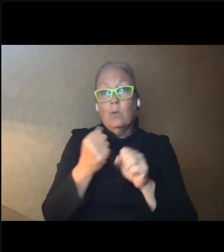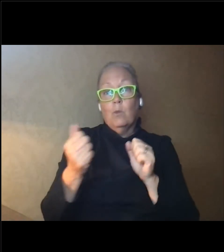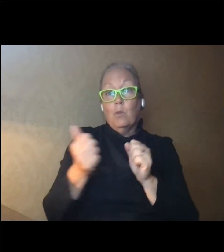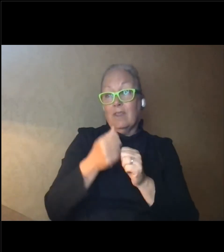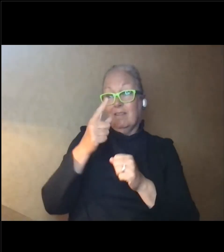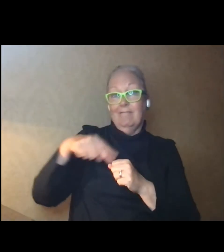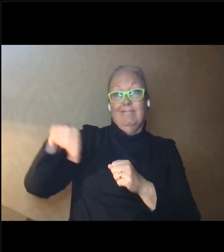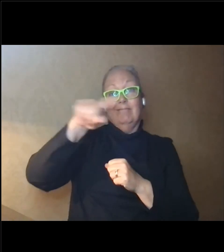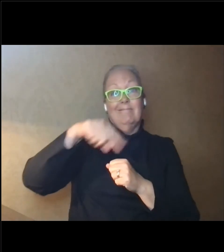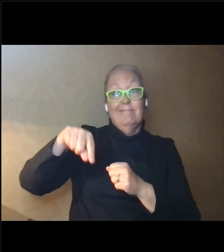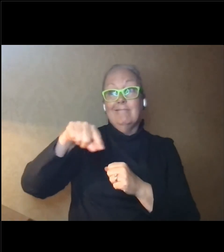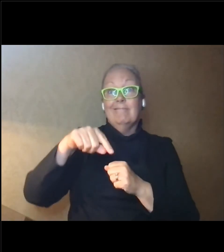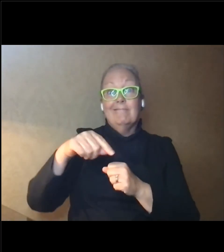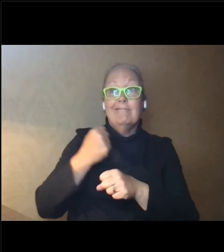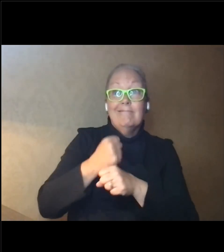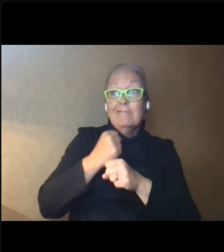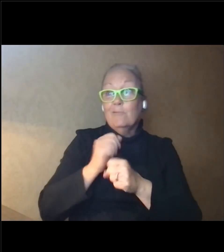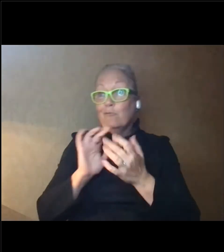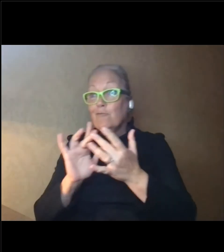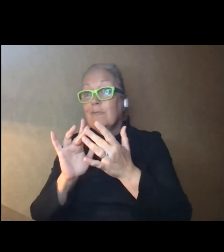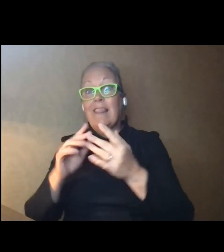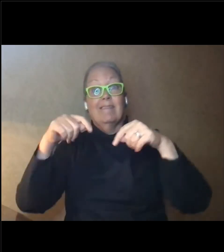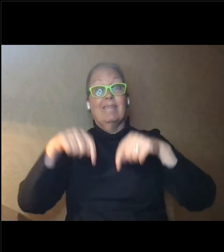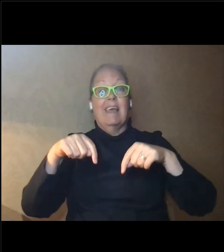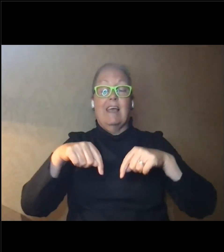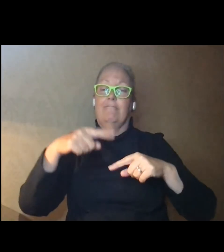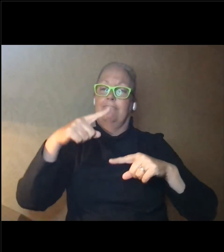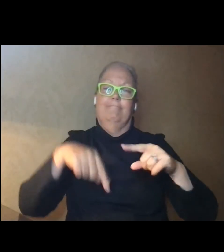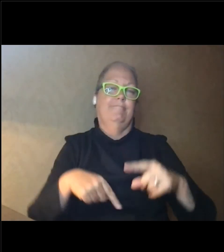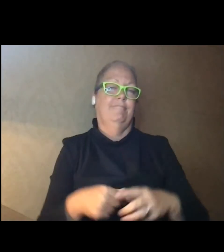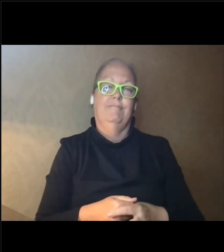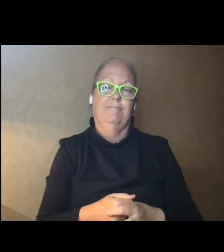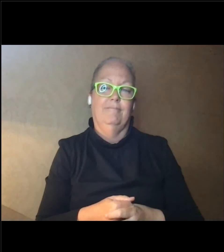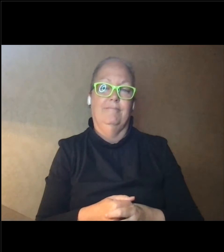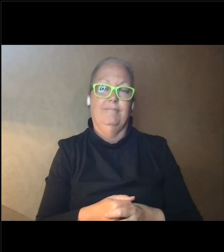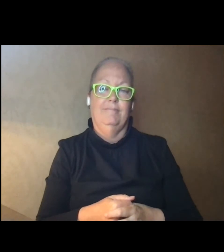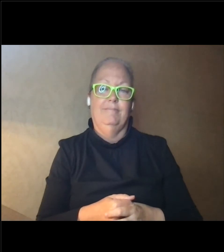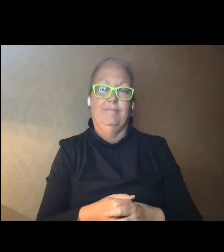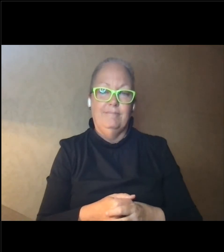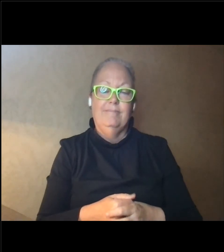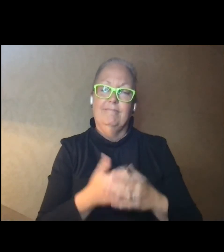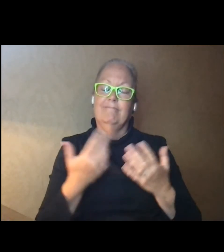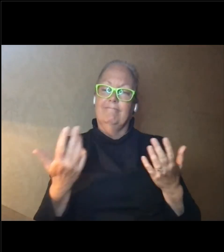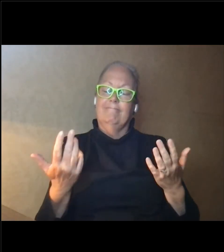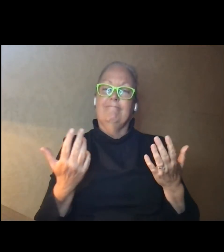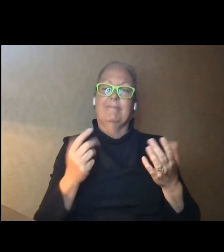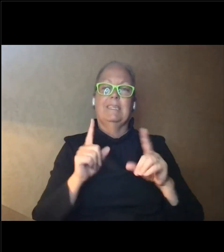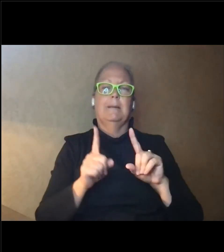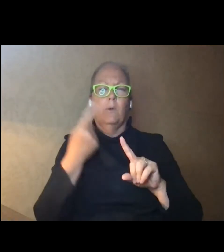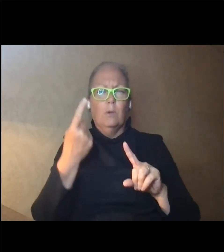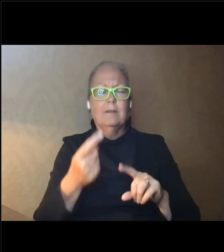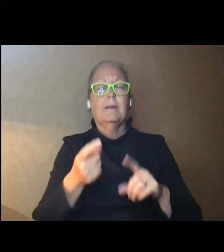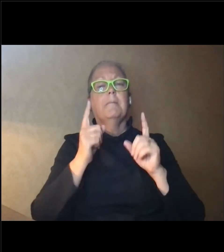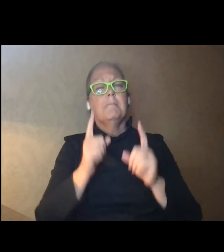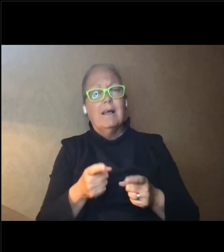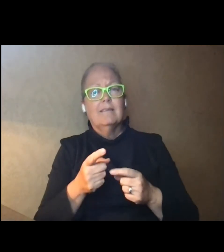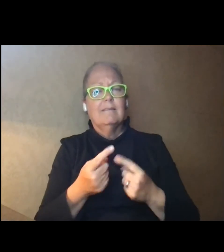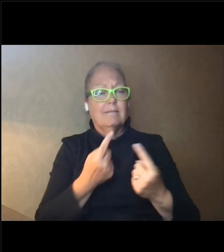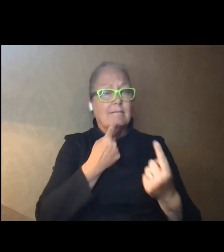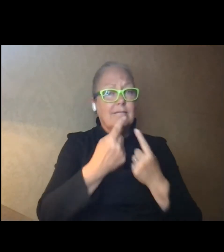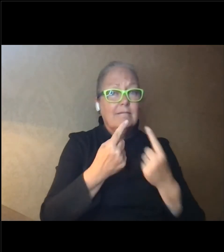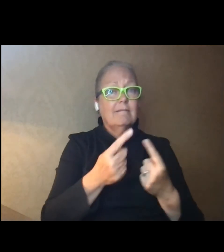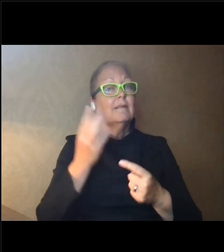not possible for the moment. That is why it's very important to consult with people of all genders and